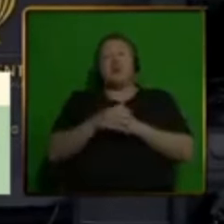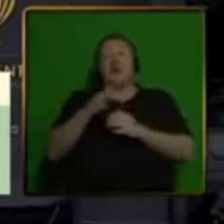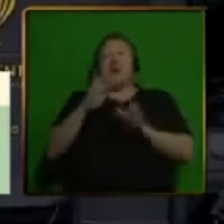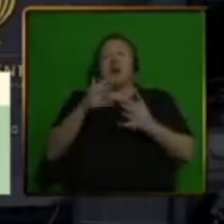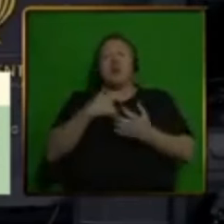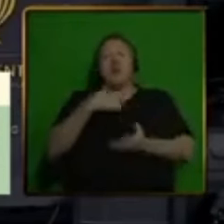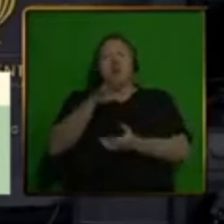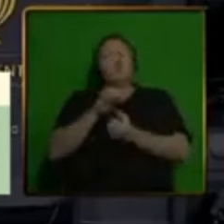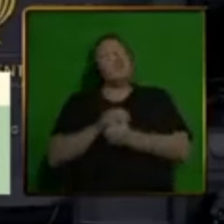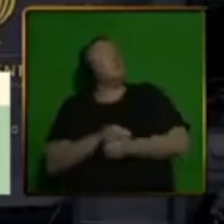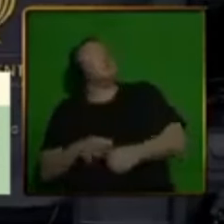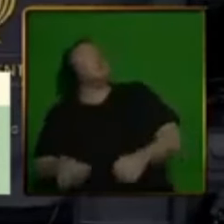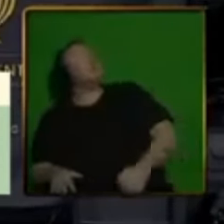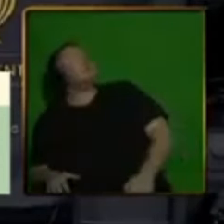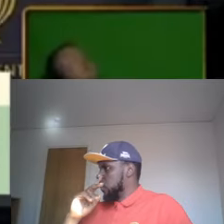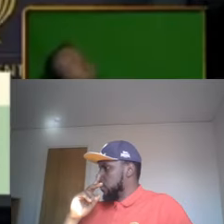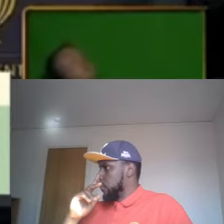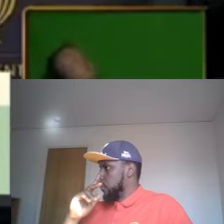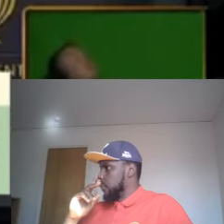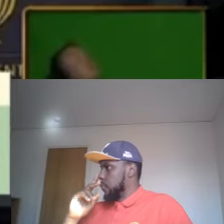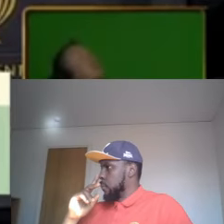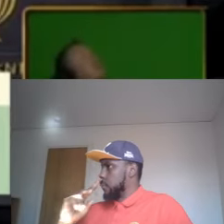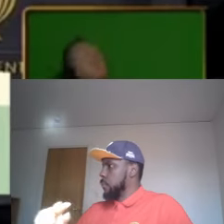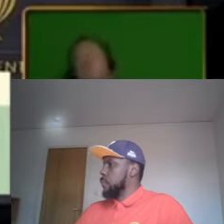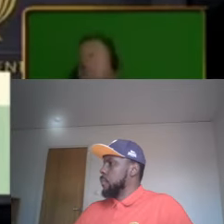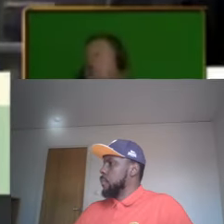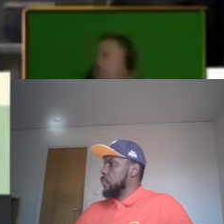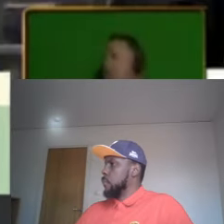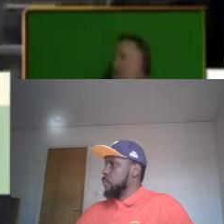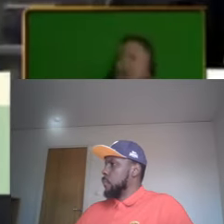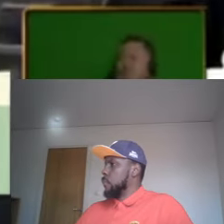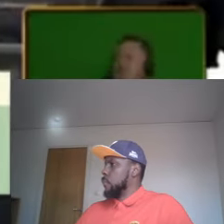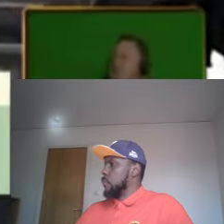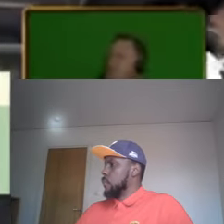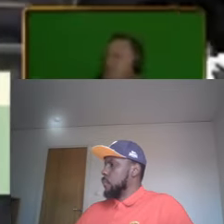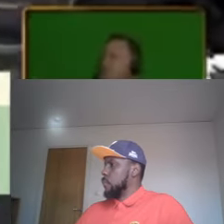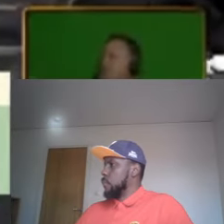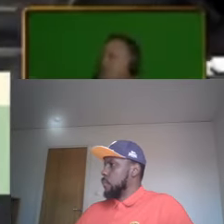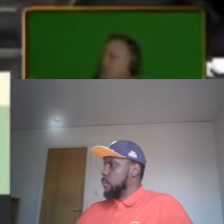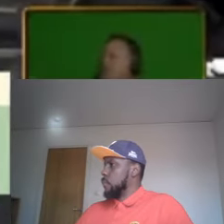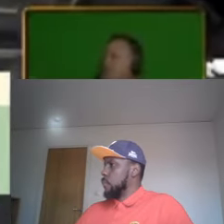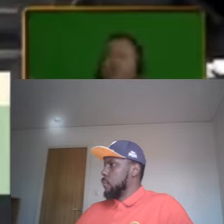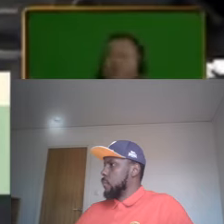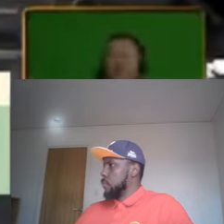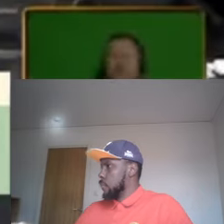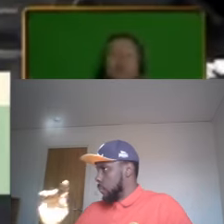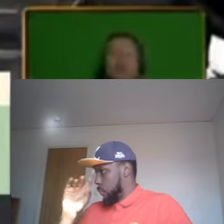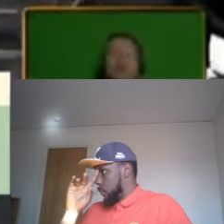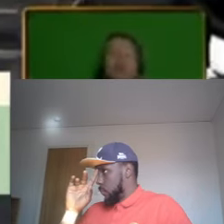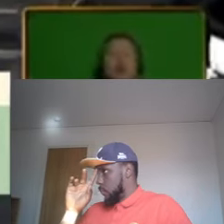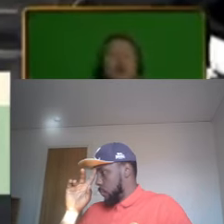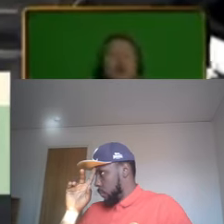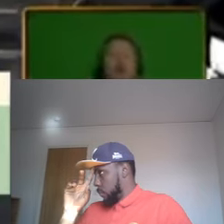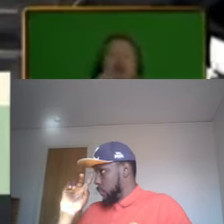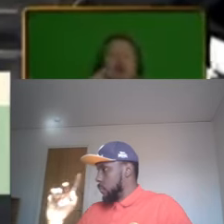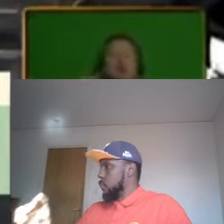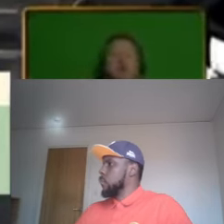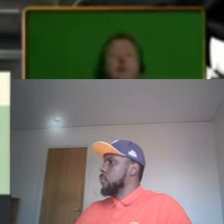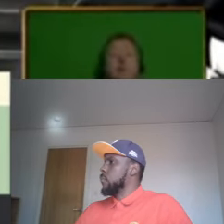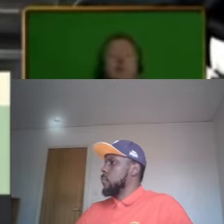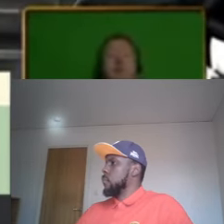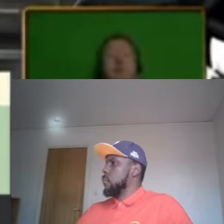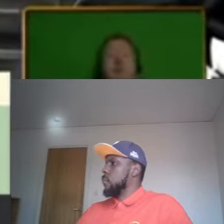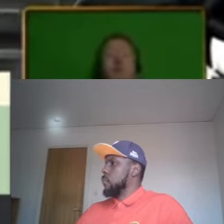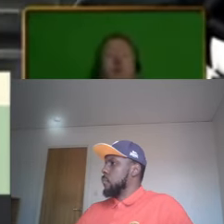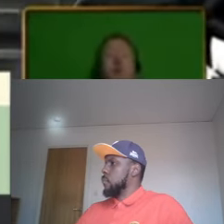conclude. Chairperson, we need responsible policies. This fiscal framework is an attempt to get